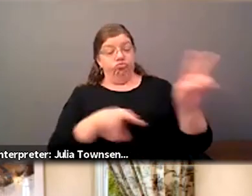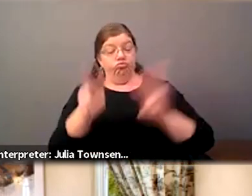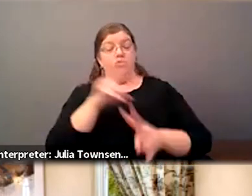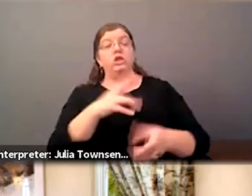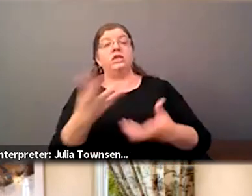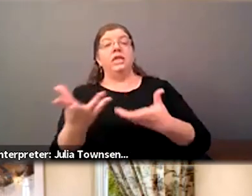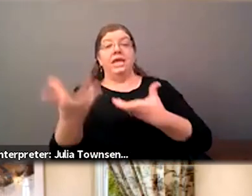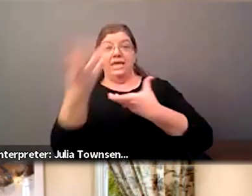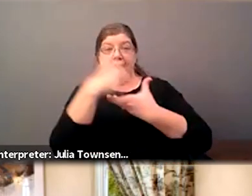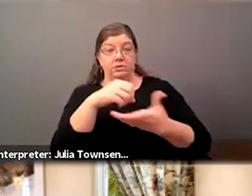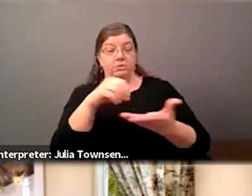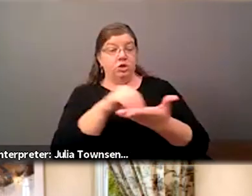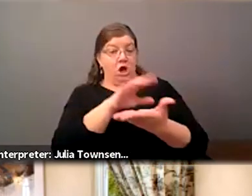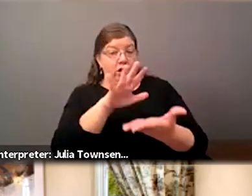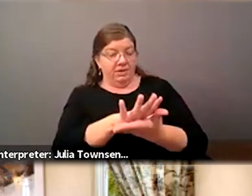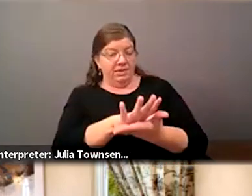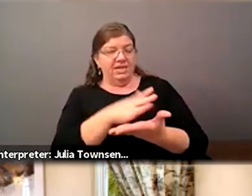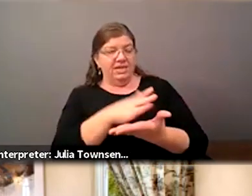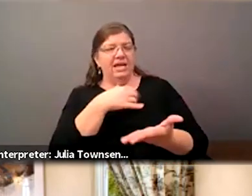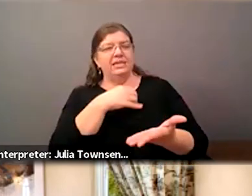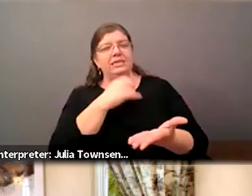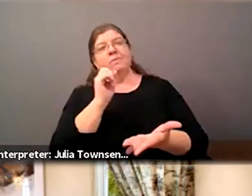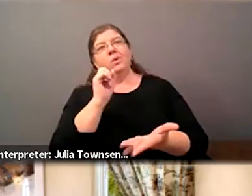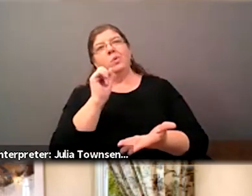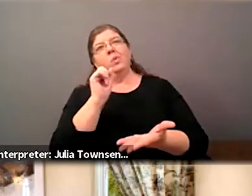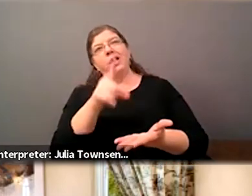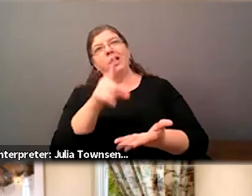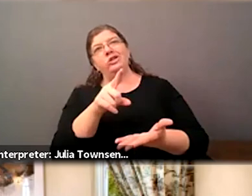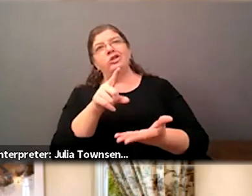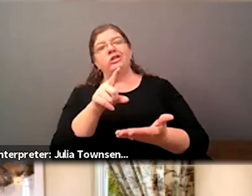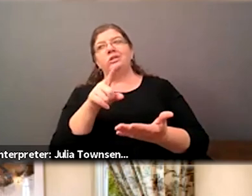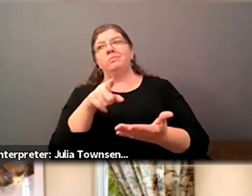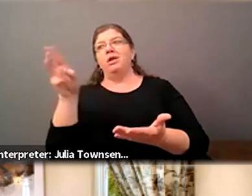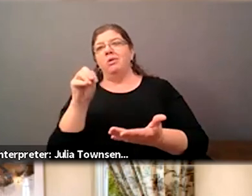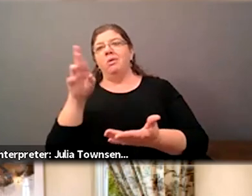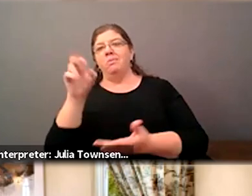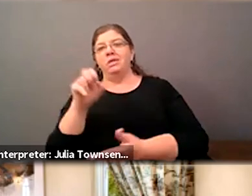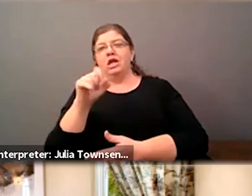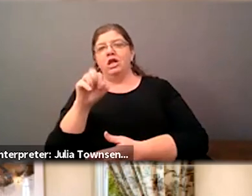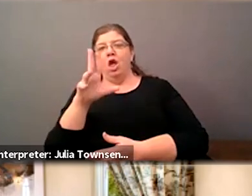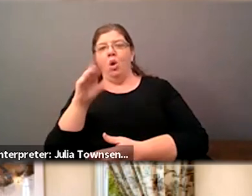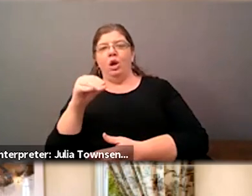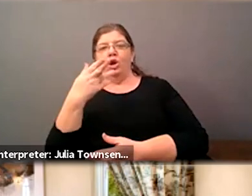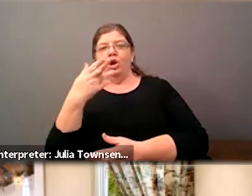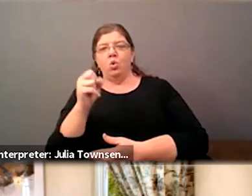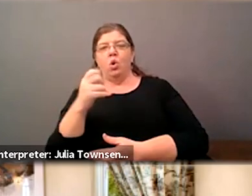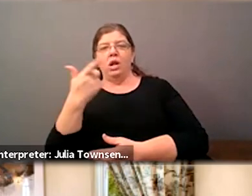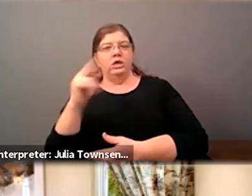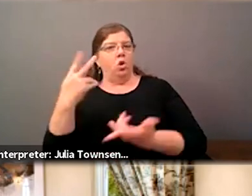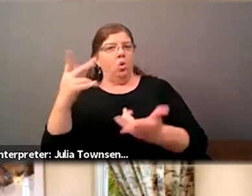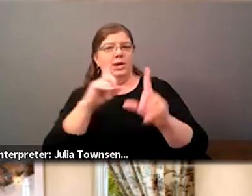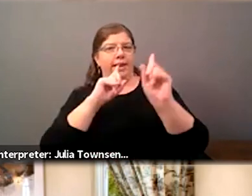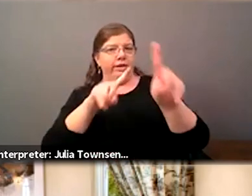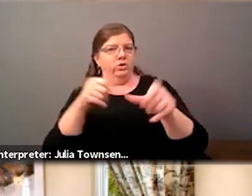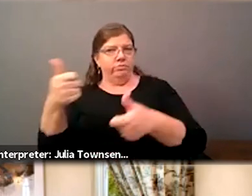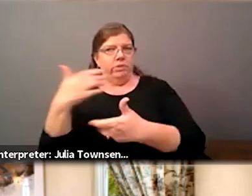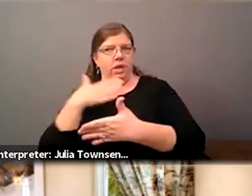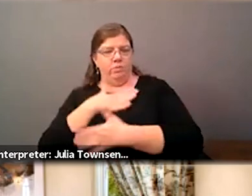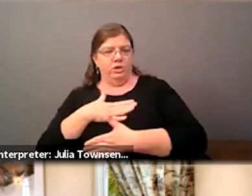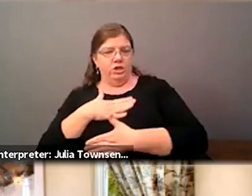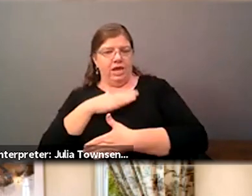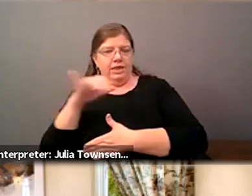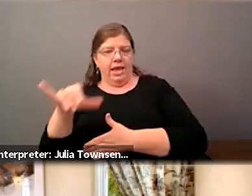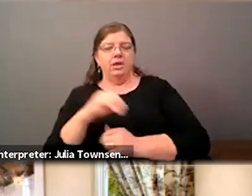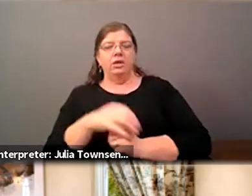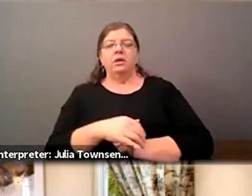documents and i had some questions and miss larios horton answered them so i appreciate that i do want